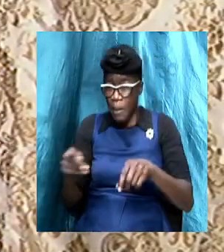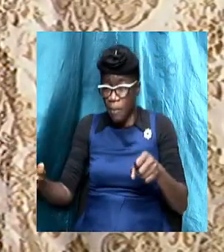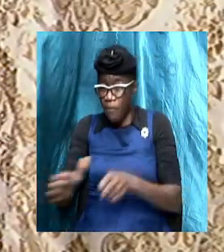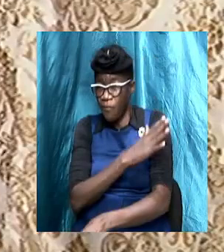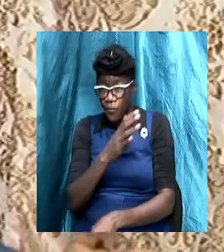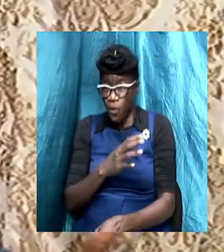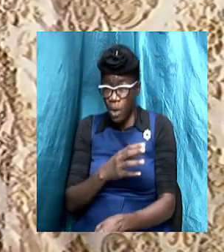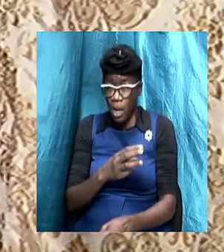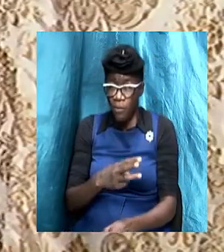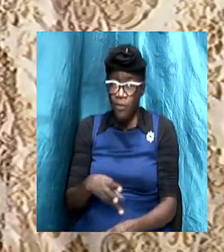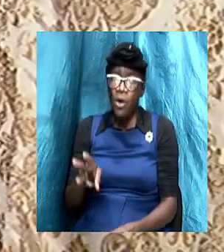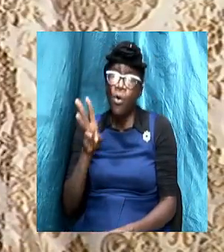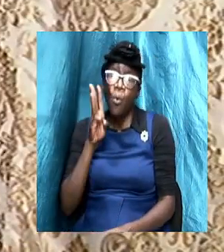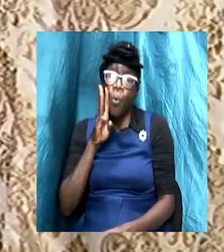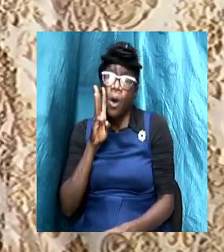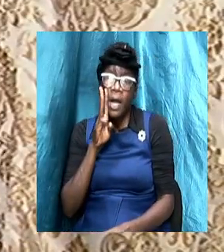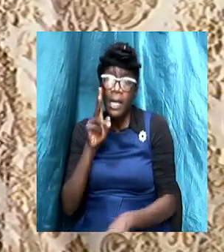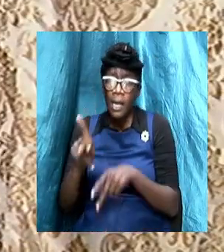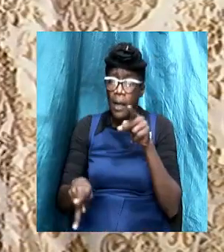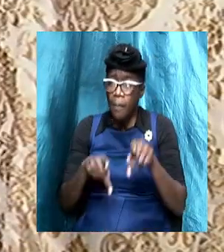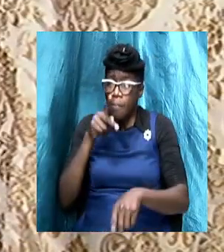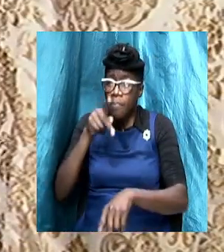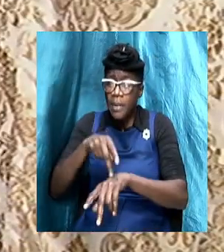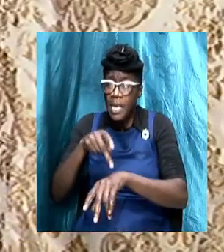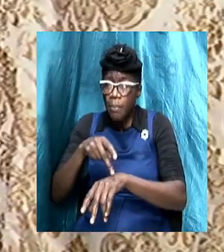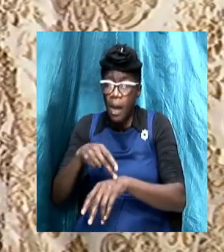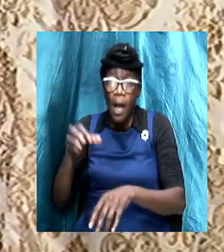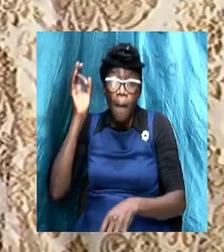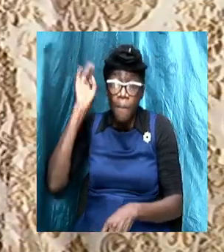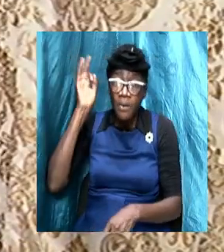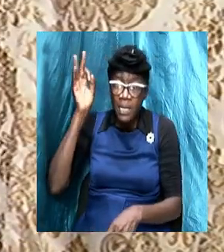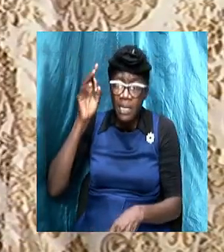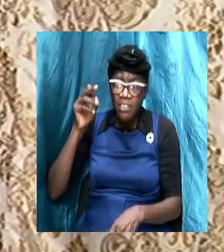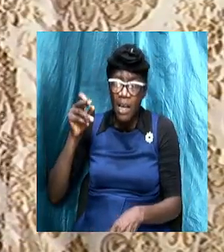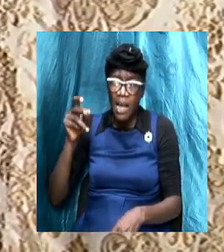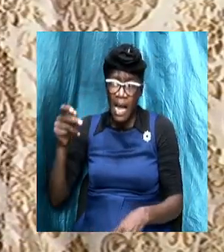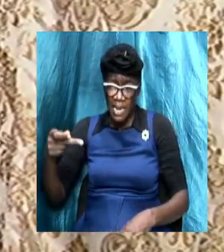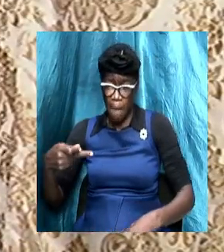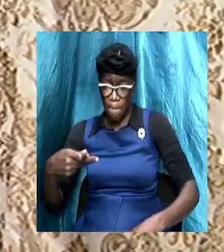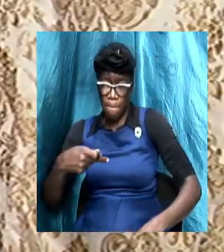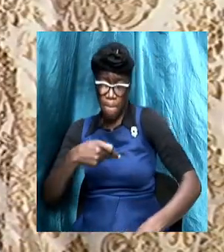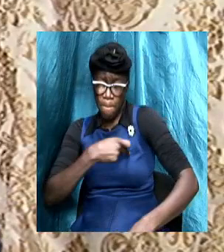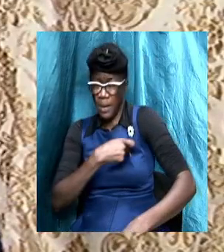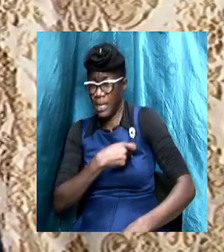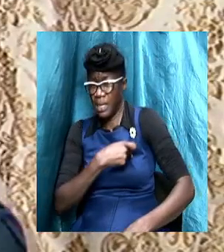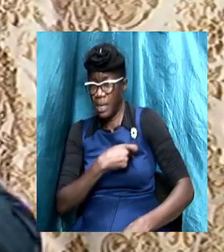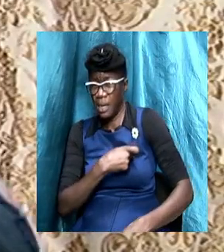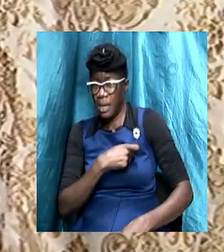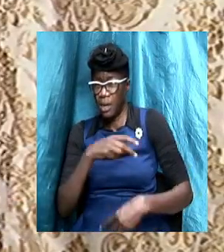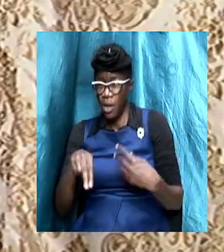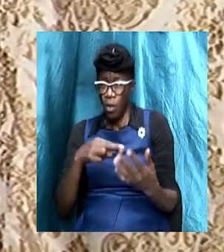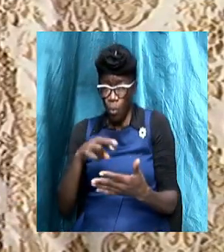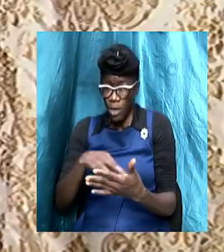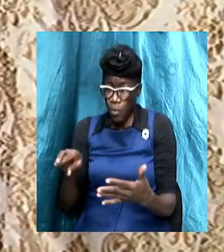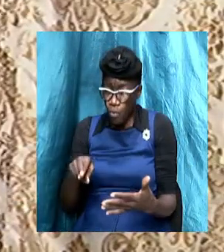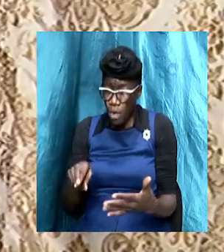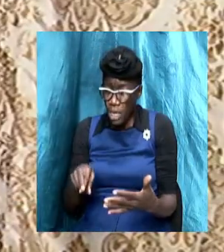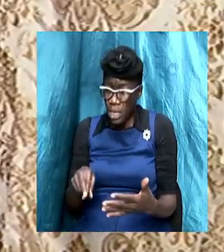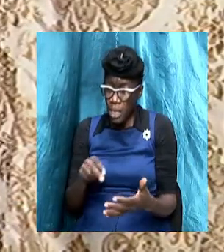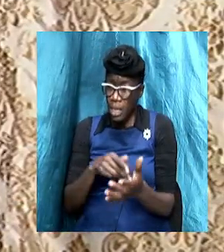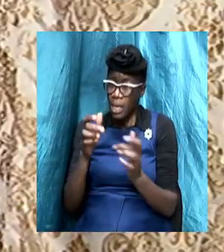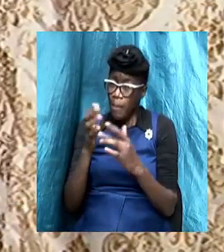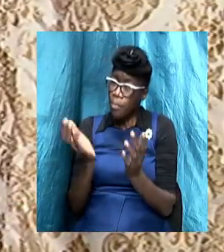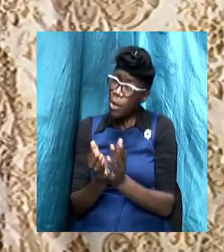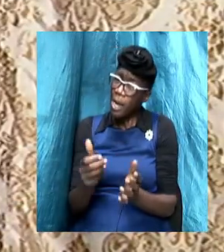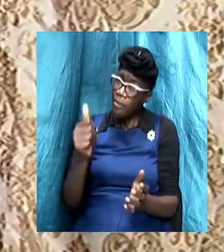Peter getting up and preaching the message. And when he finished, the Bible said they were pricked in their hearts. Amen. When I read the book of Acts and I look at the